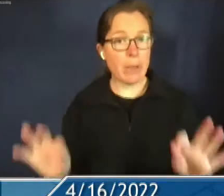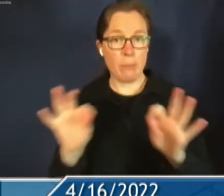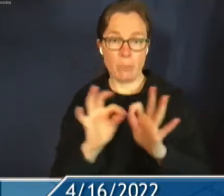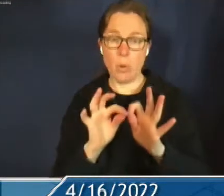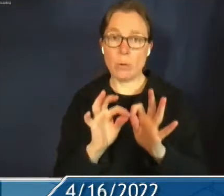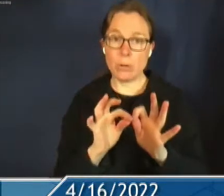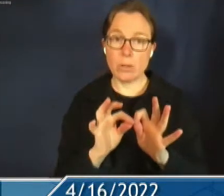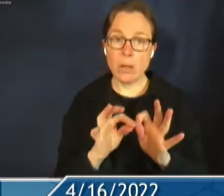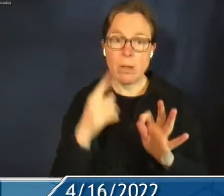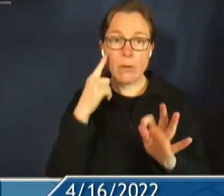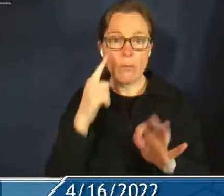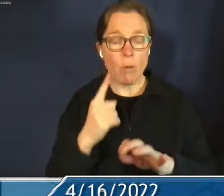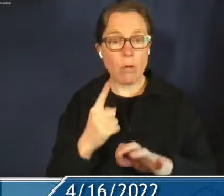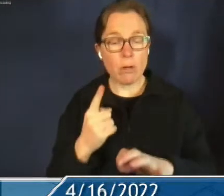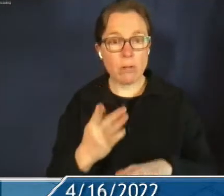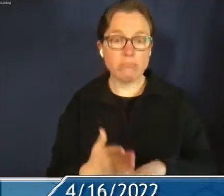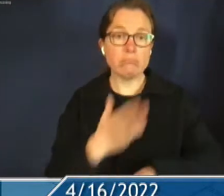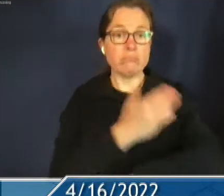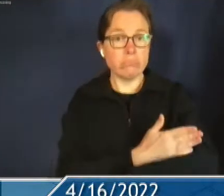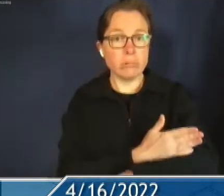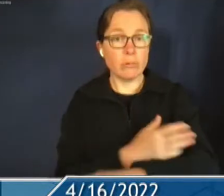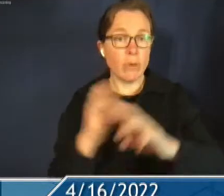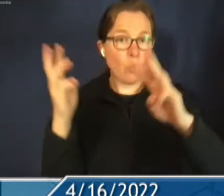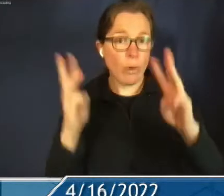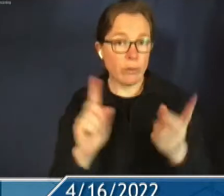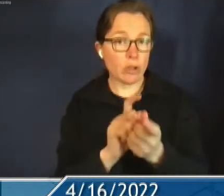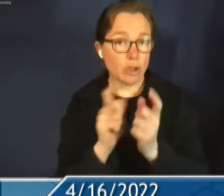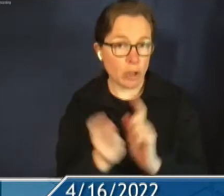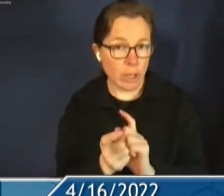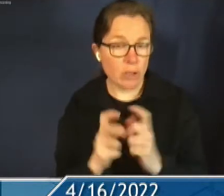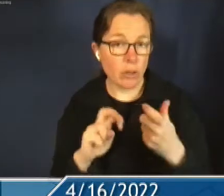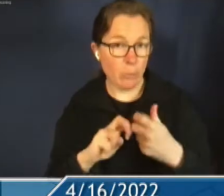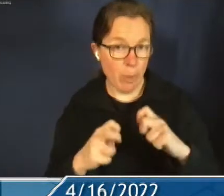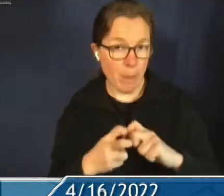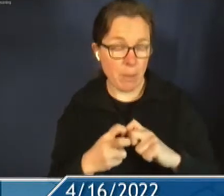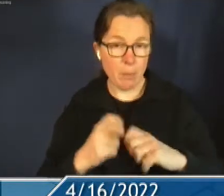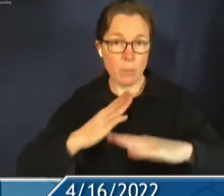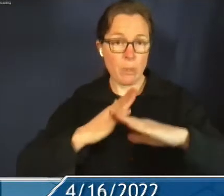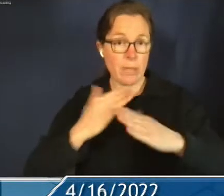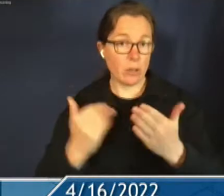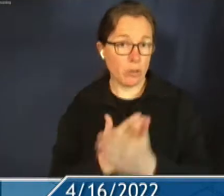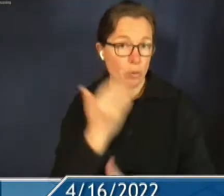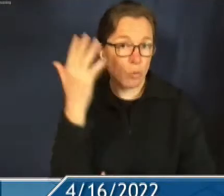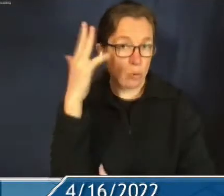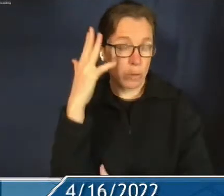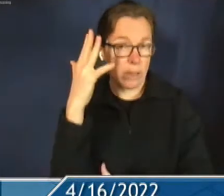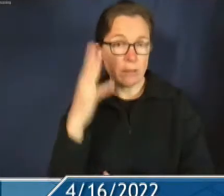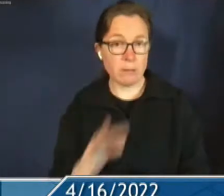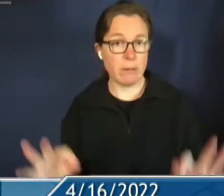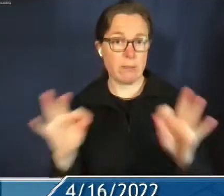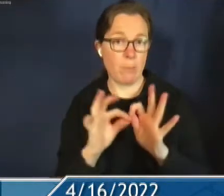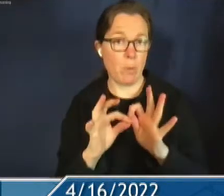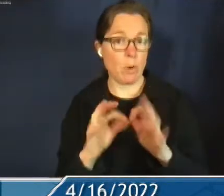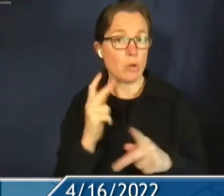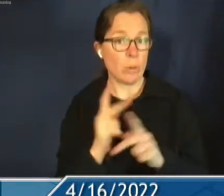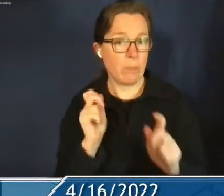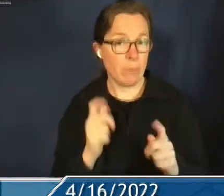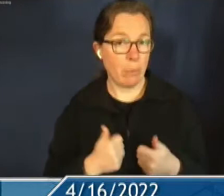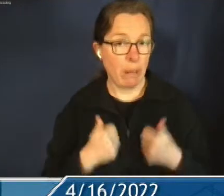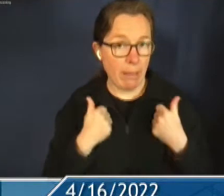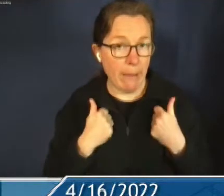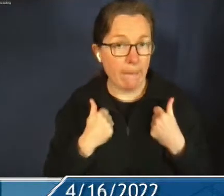climate resilience. Planting new trees and protecting old trees is vital to keeping people alive. But as important as climate resilience is,